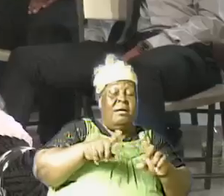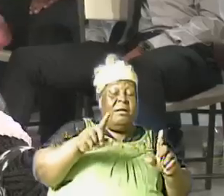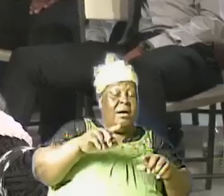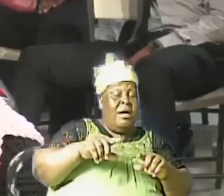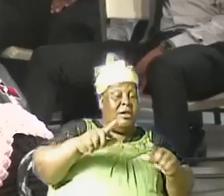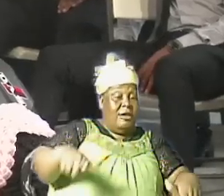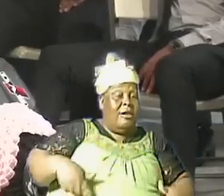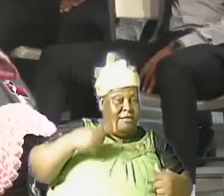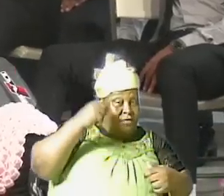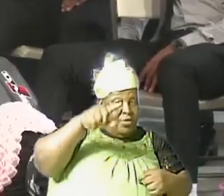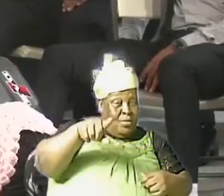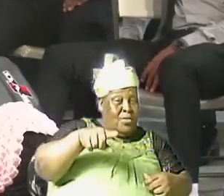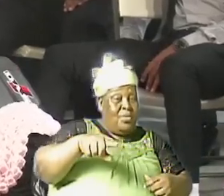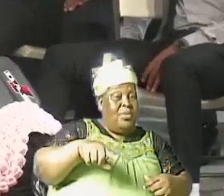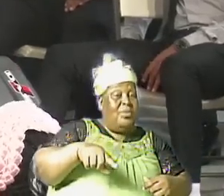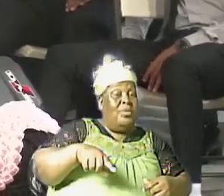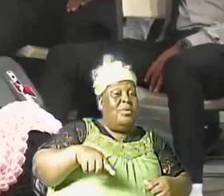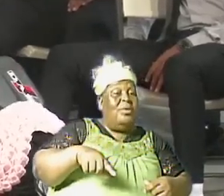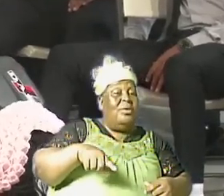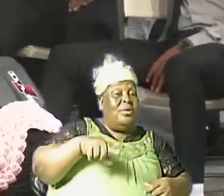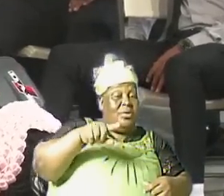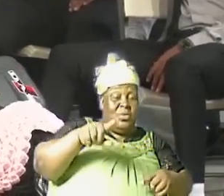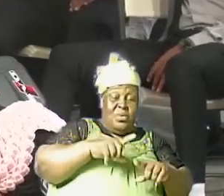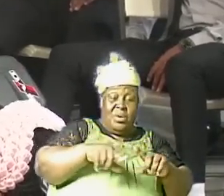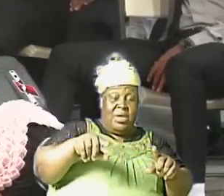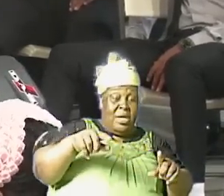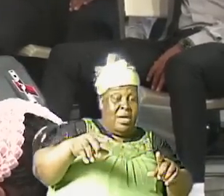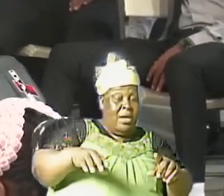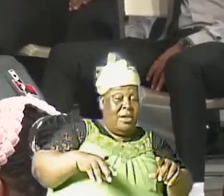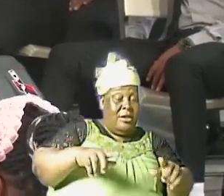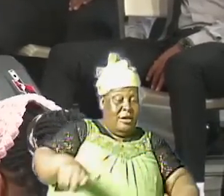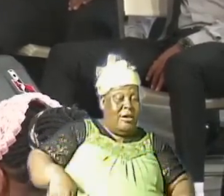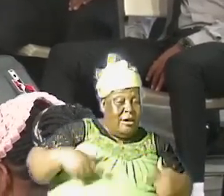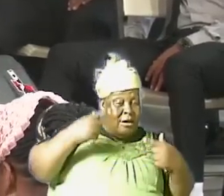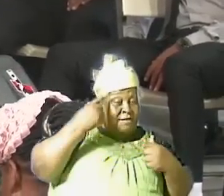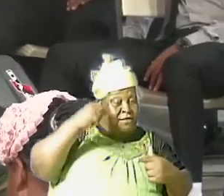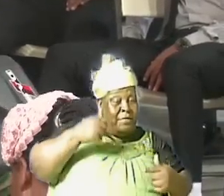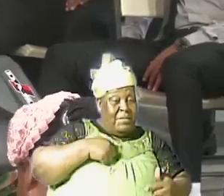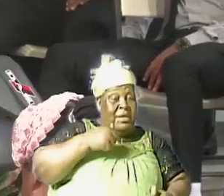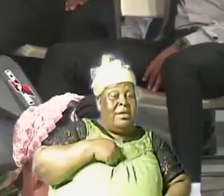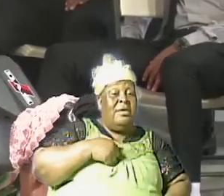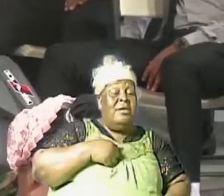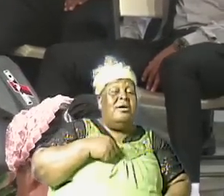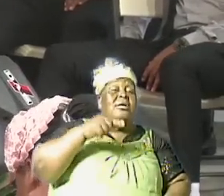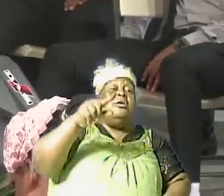me. You have to make your calling